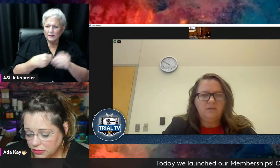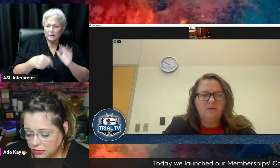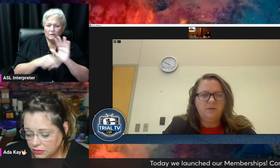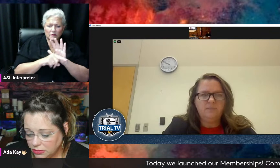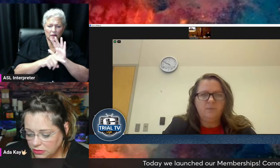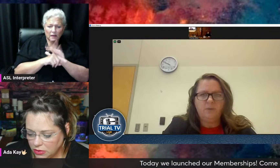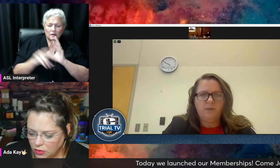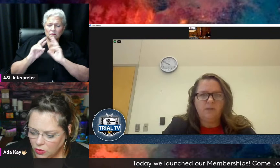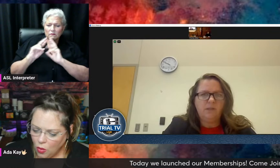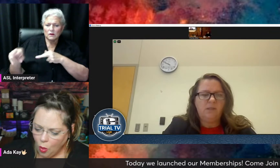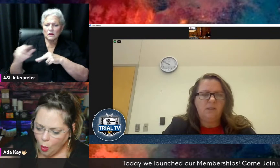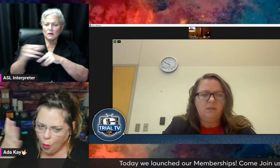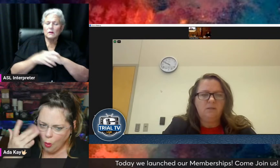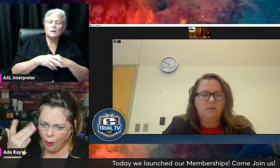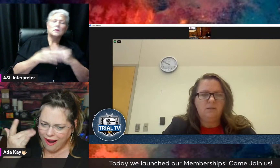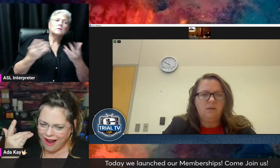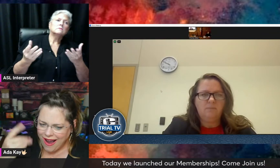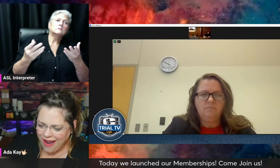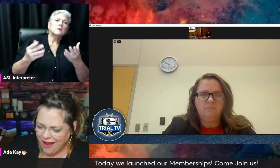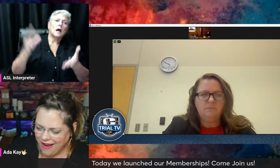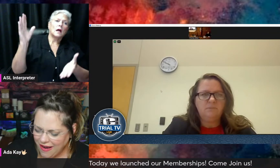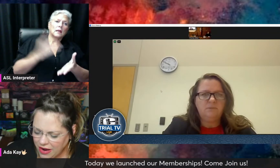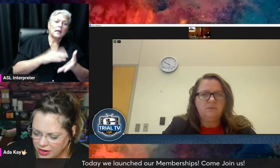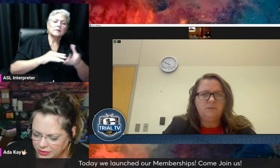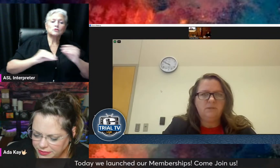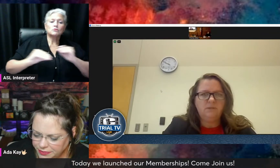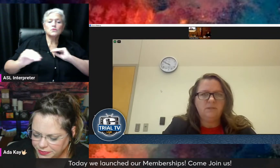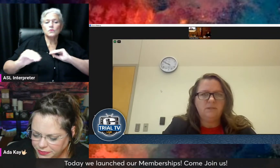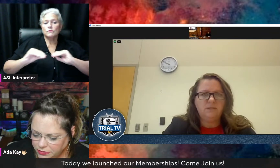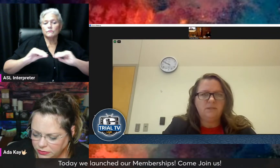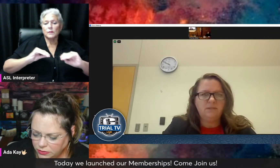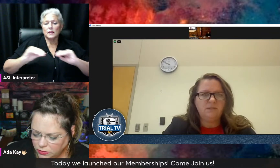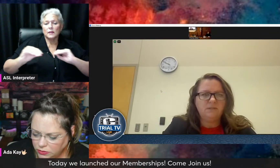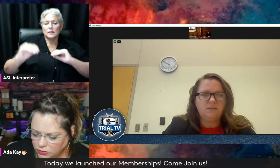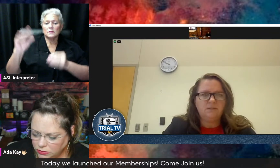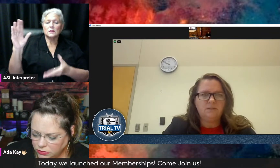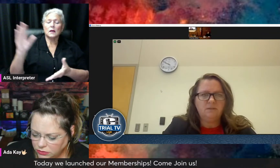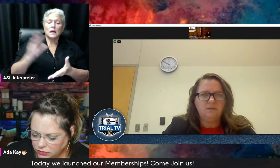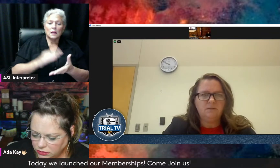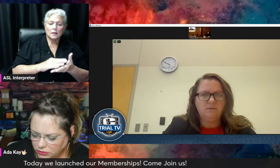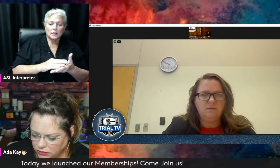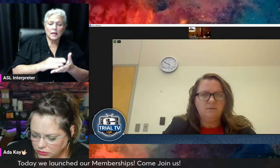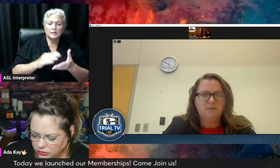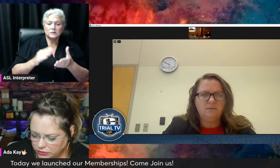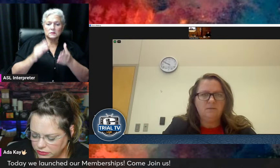Just decreased mobility, decreased attention to